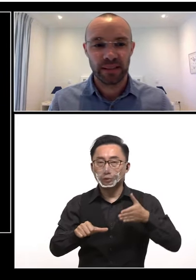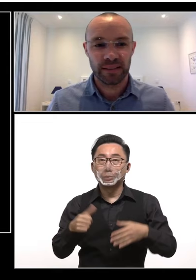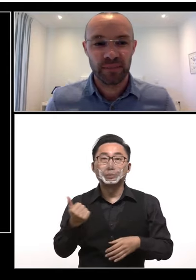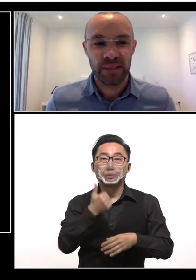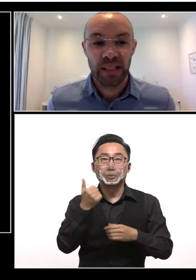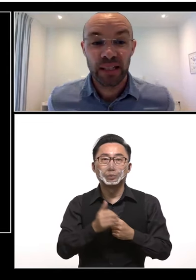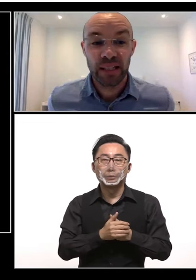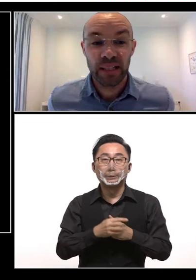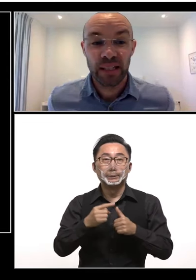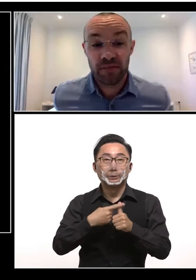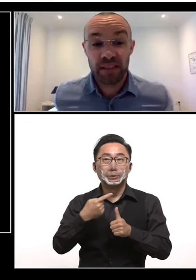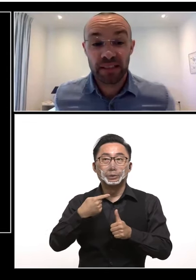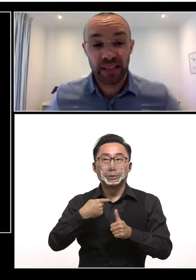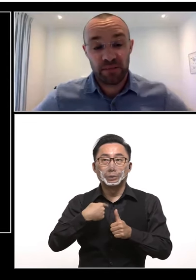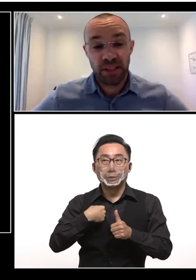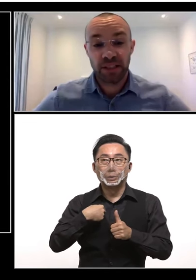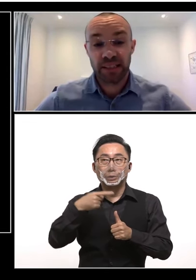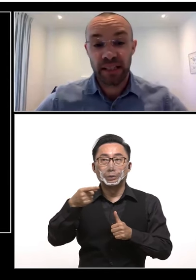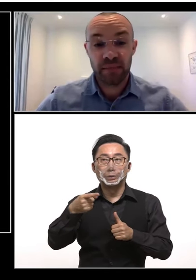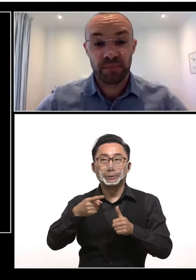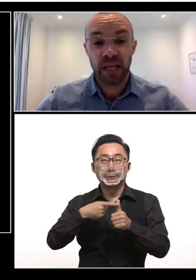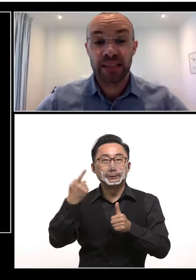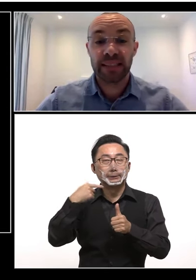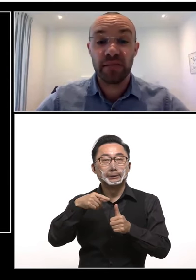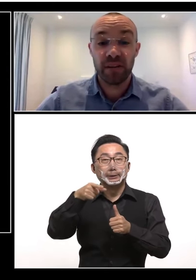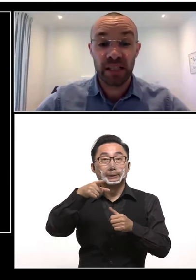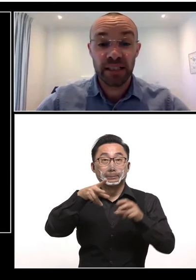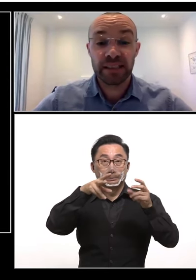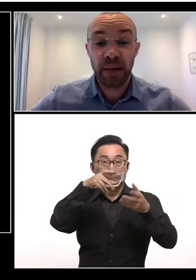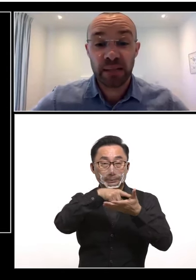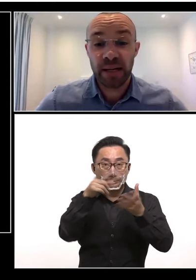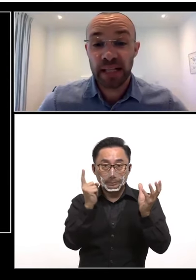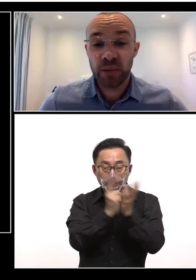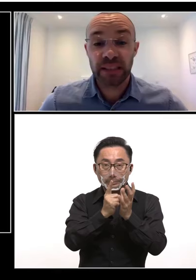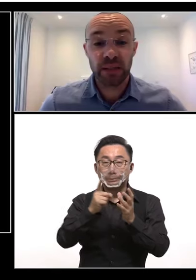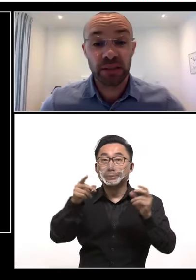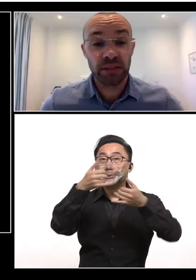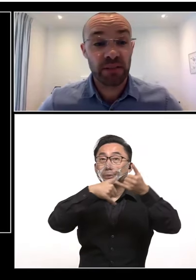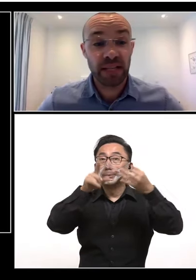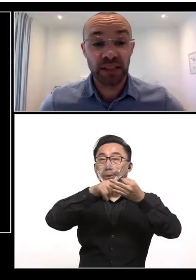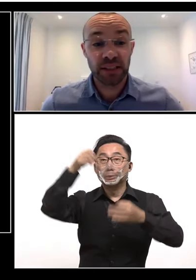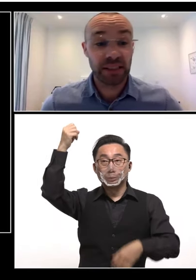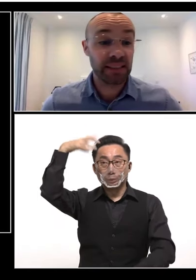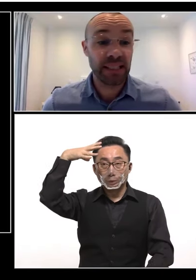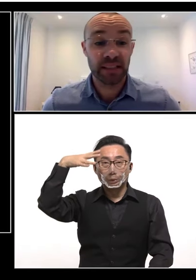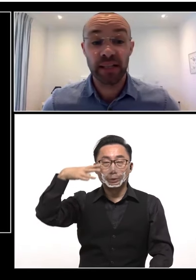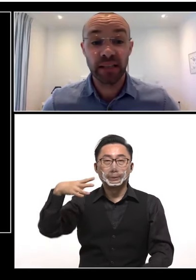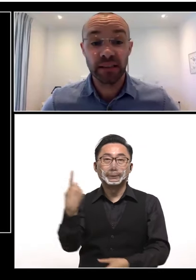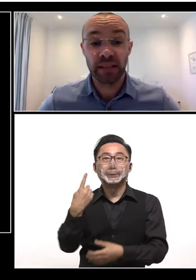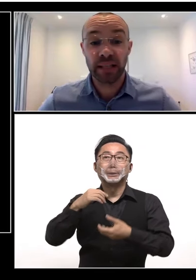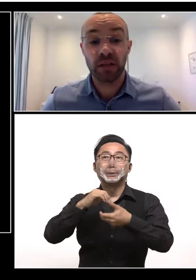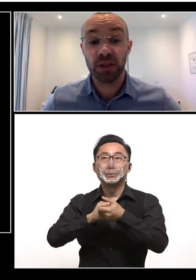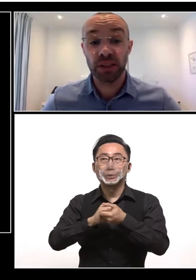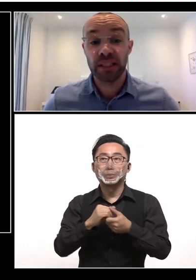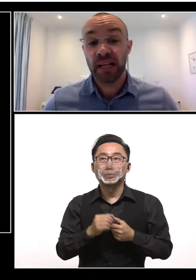Thanks. Light was our first collaboration together, a sci-fi inspired by Edward Snowden's revelations and state surveillance